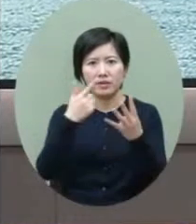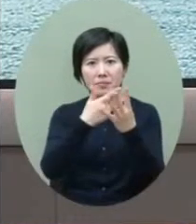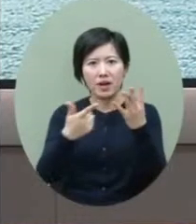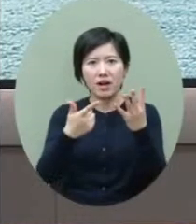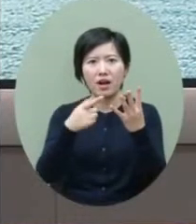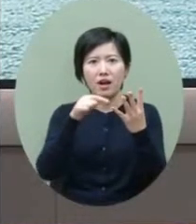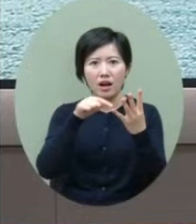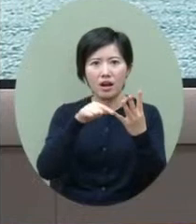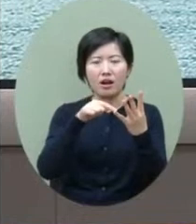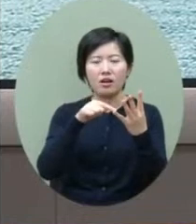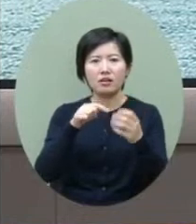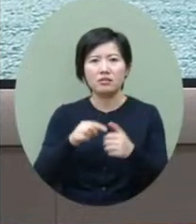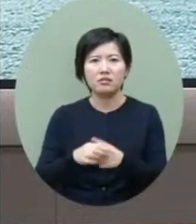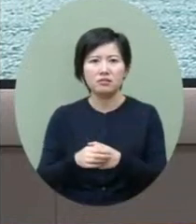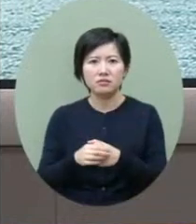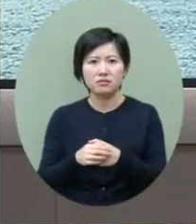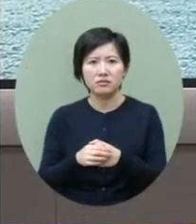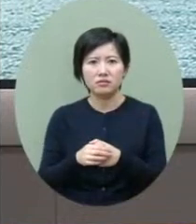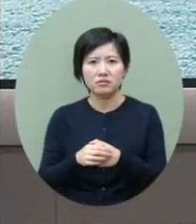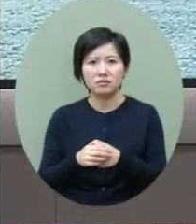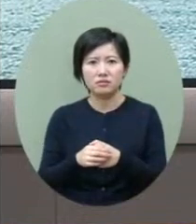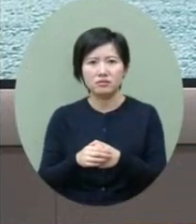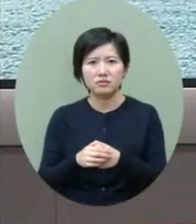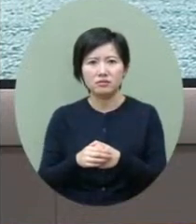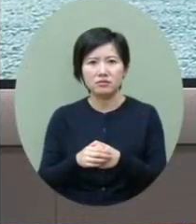Of the 48 cases,